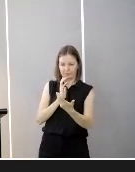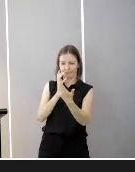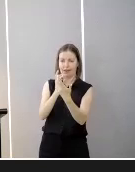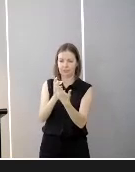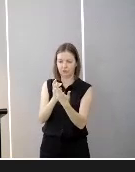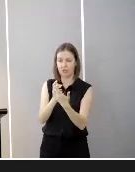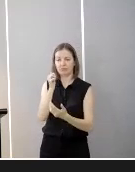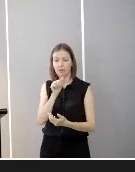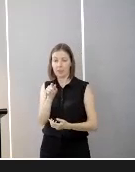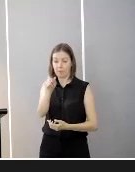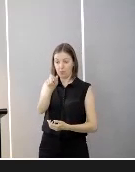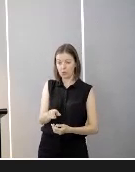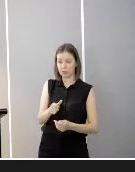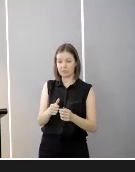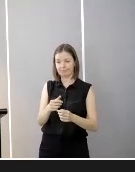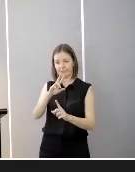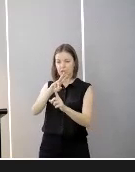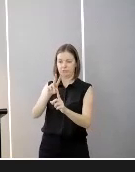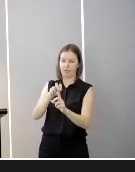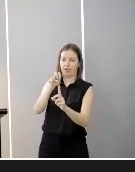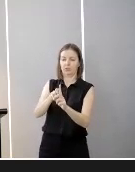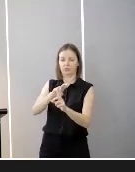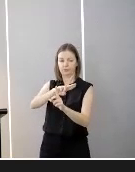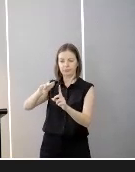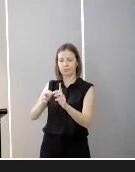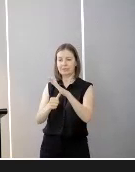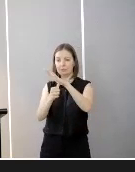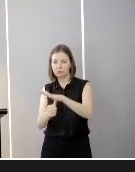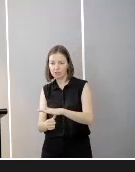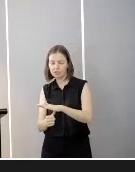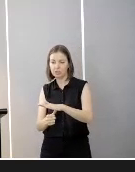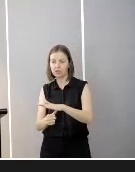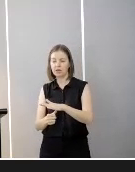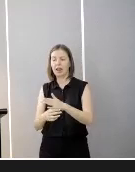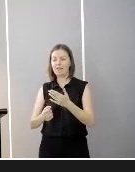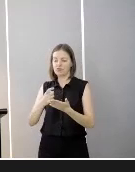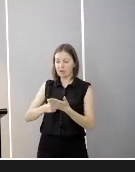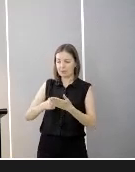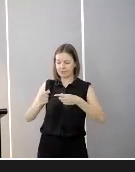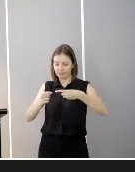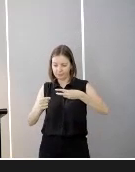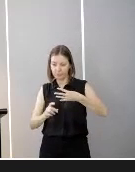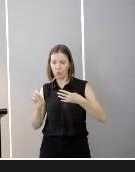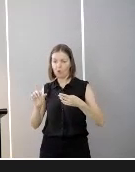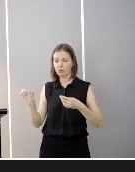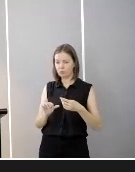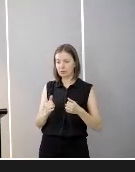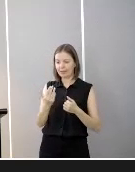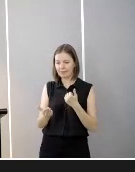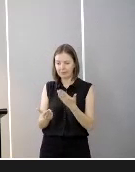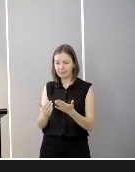with depression is recommended these certain interventions, like an